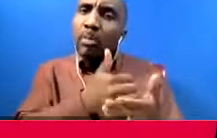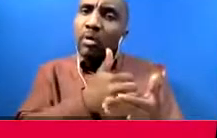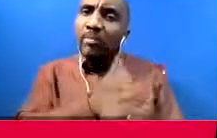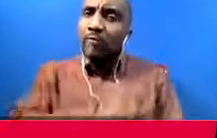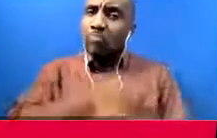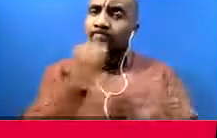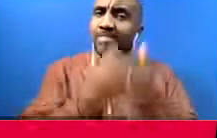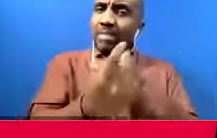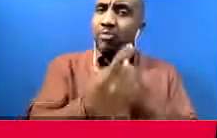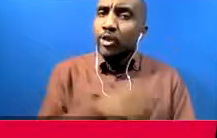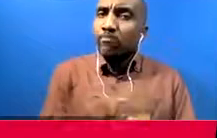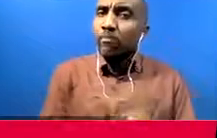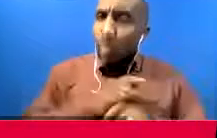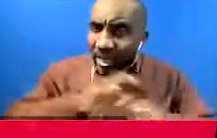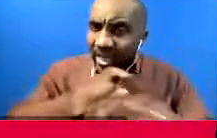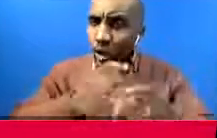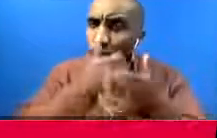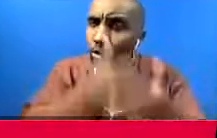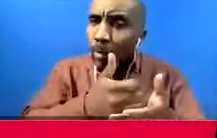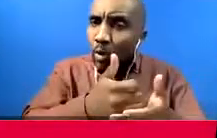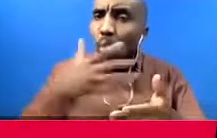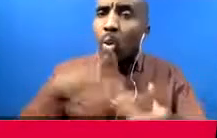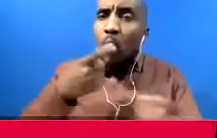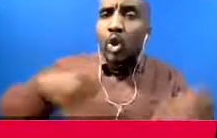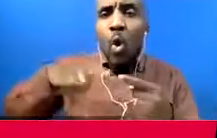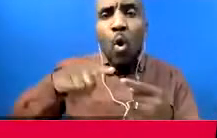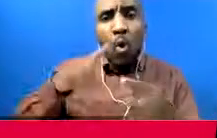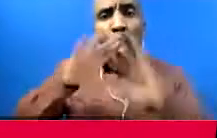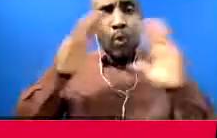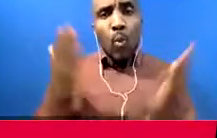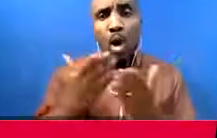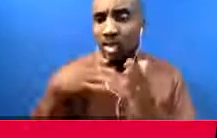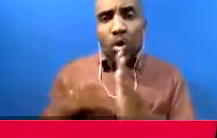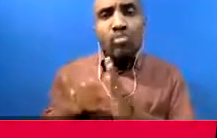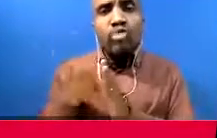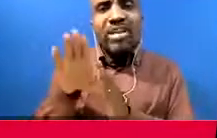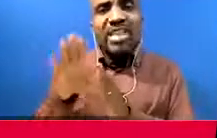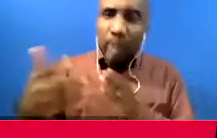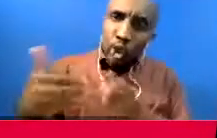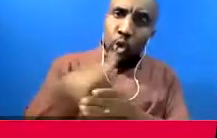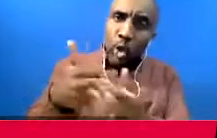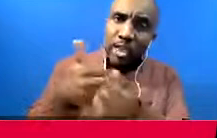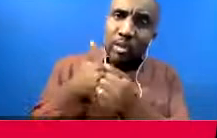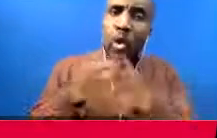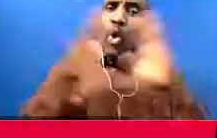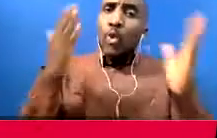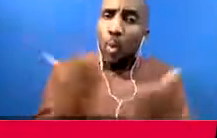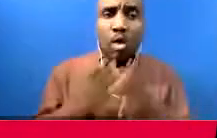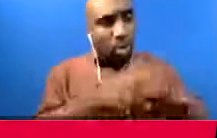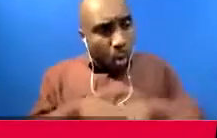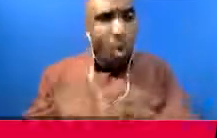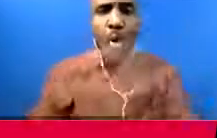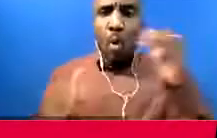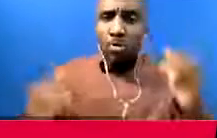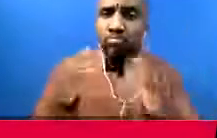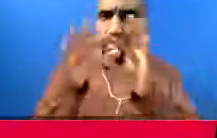100%. We will go on doing this, and we would like for all the progressive people of the world to join our ranks in order to make a world in which all people can live. And